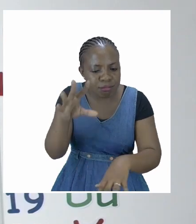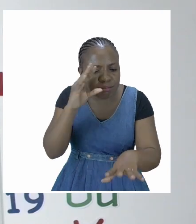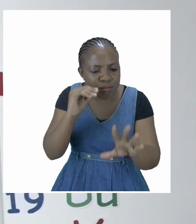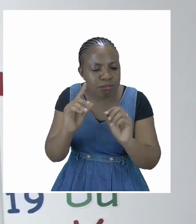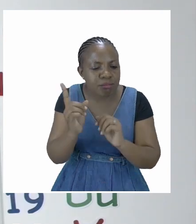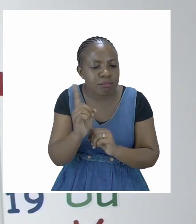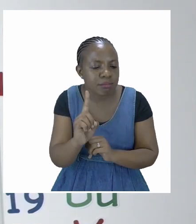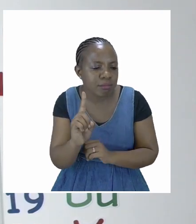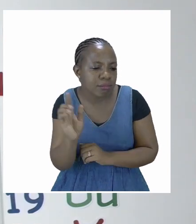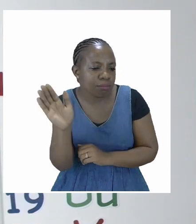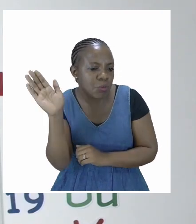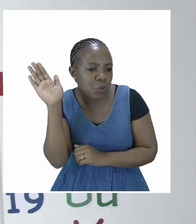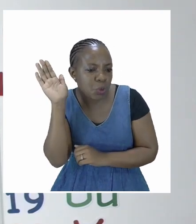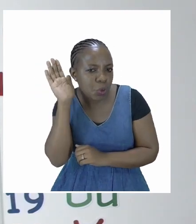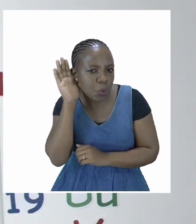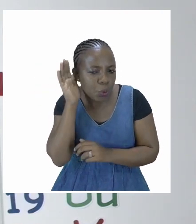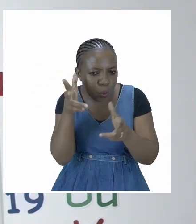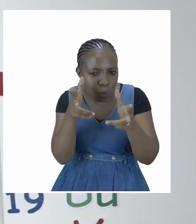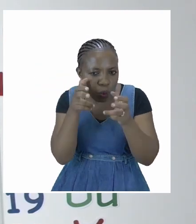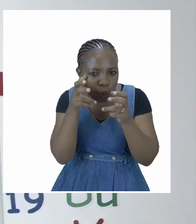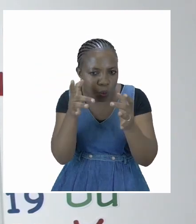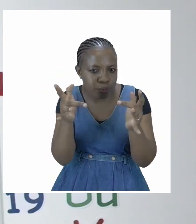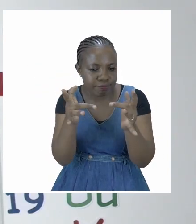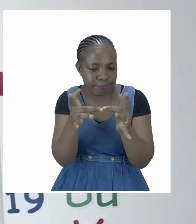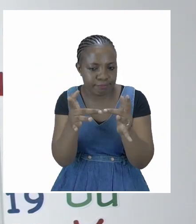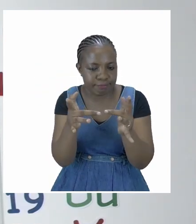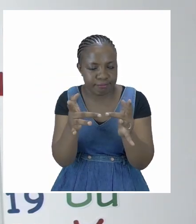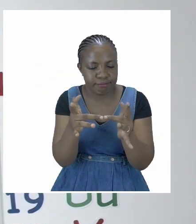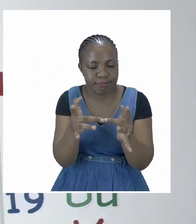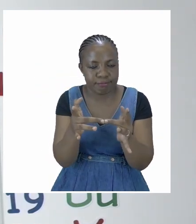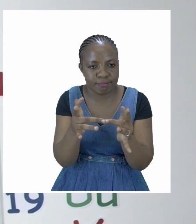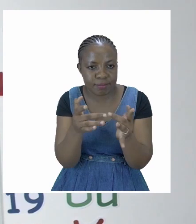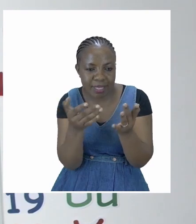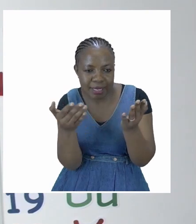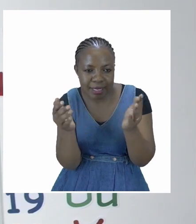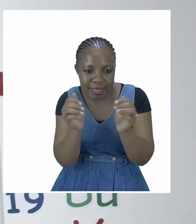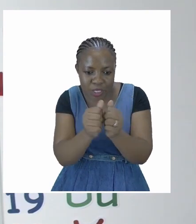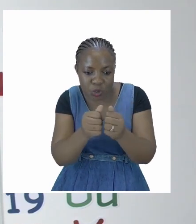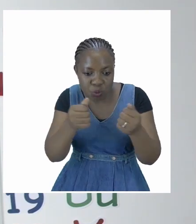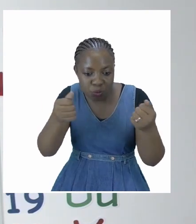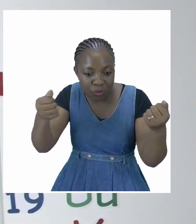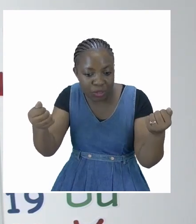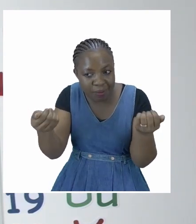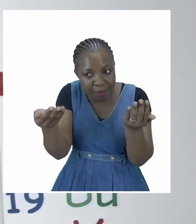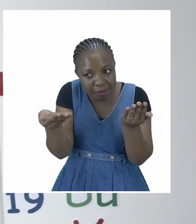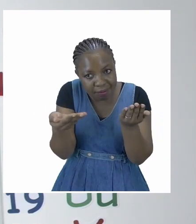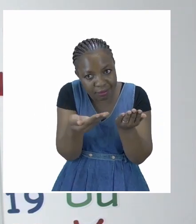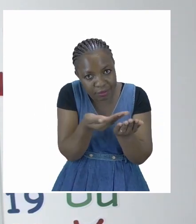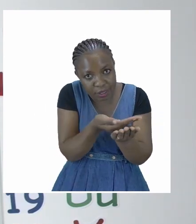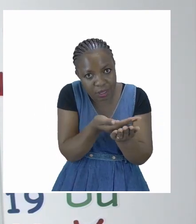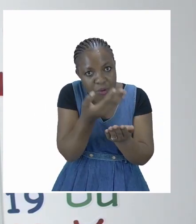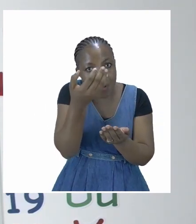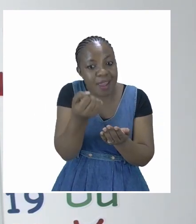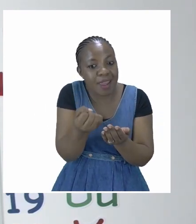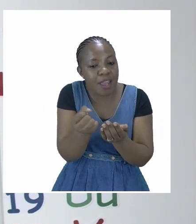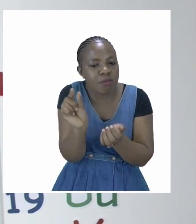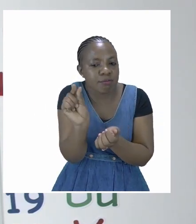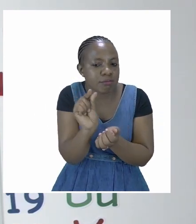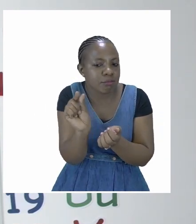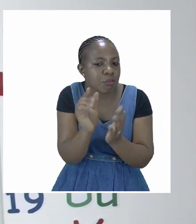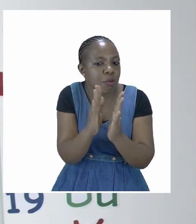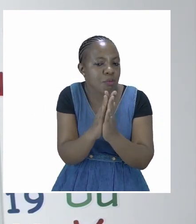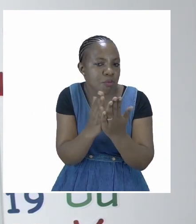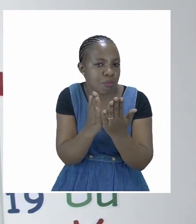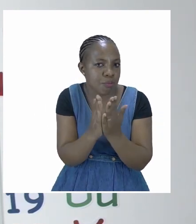or watching online. Inside the newspapers, there is an insert of the lesson